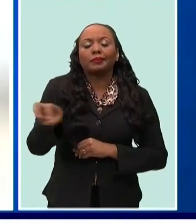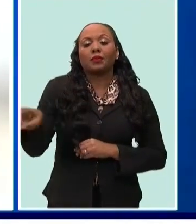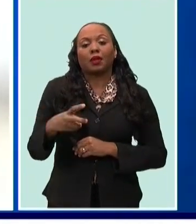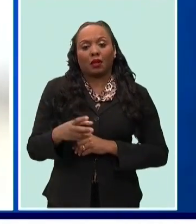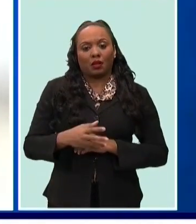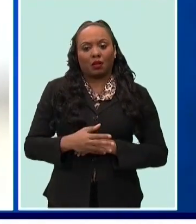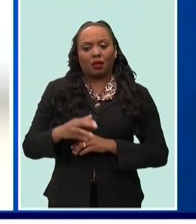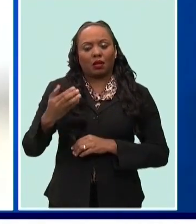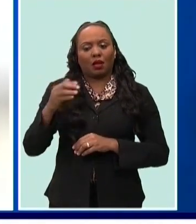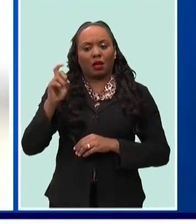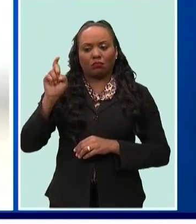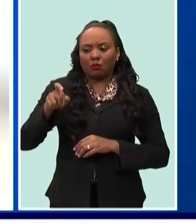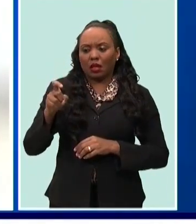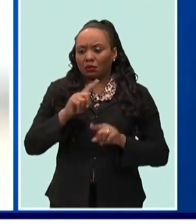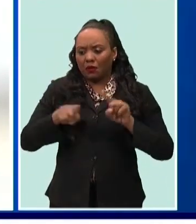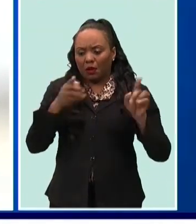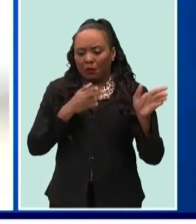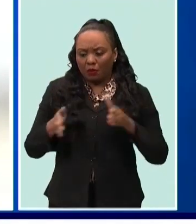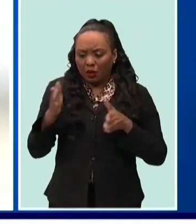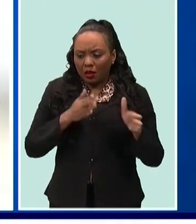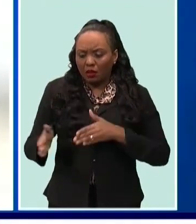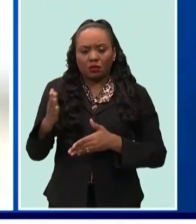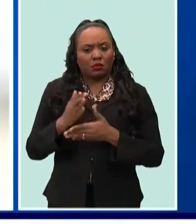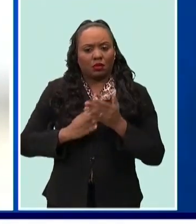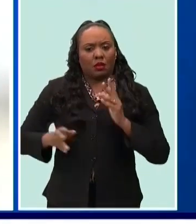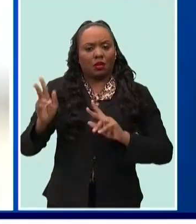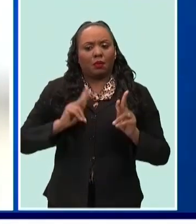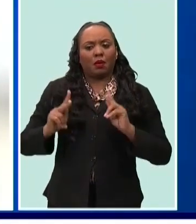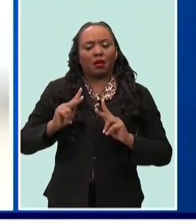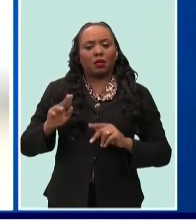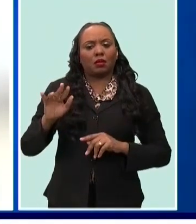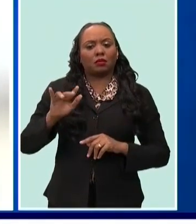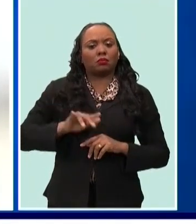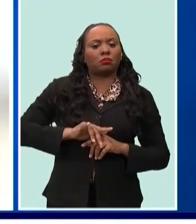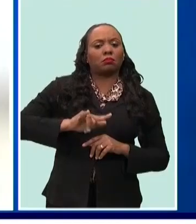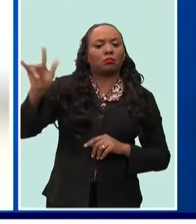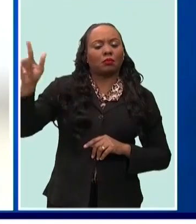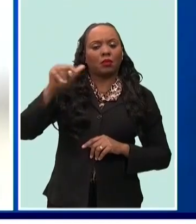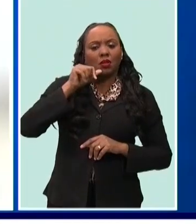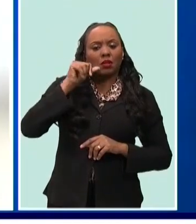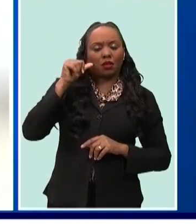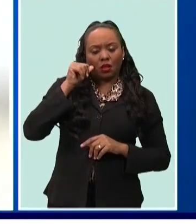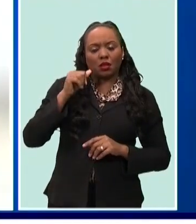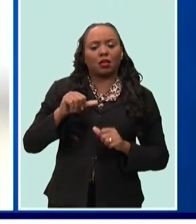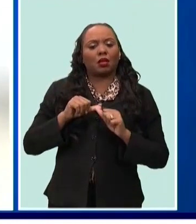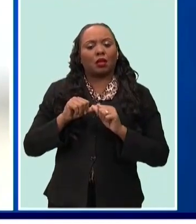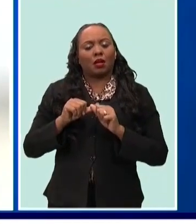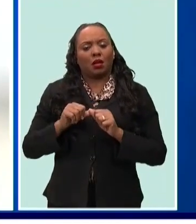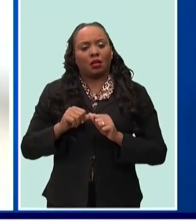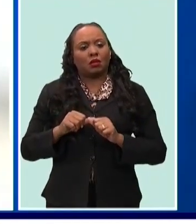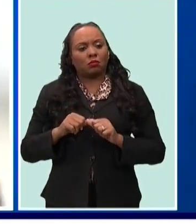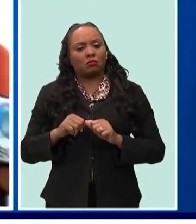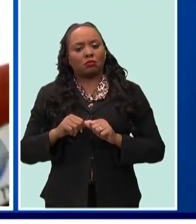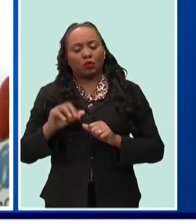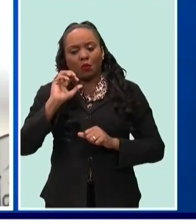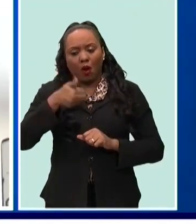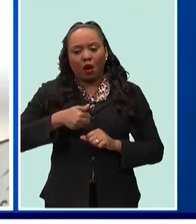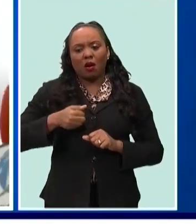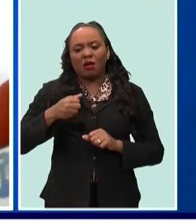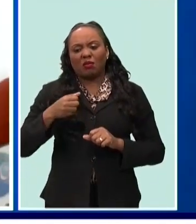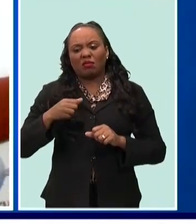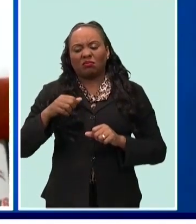and customers have started to leave Barbados as of yesterday and will continue for the next couple of days or so. Okay,